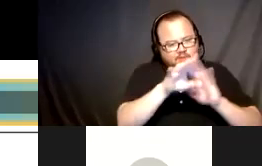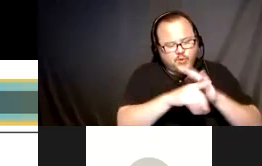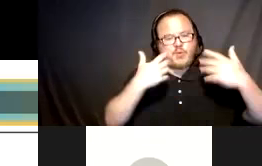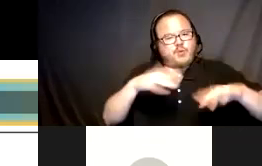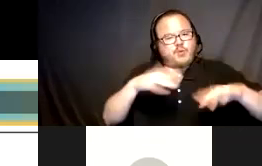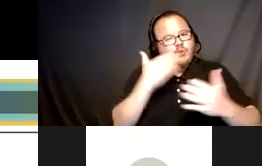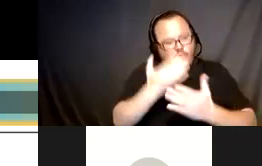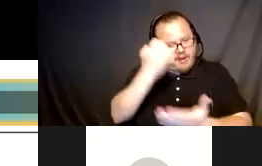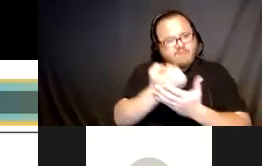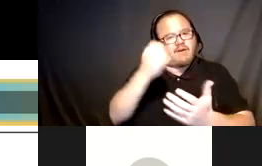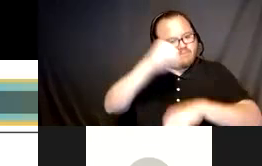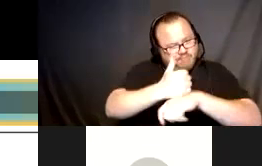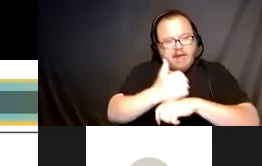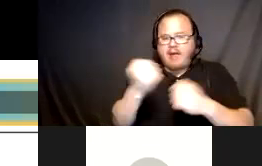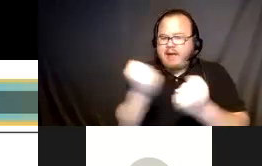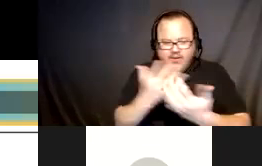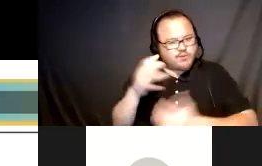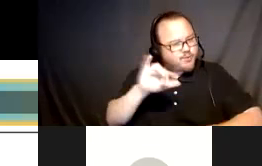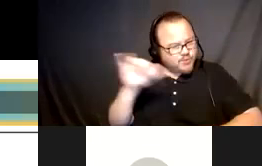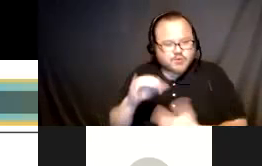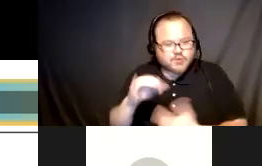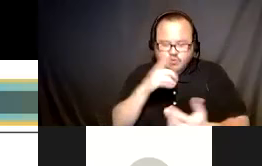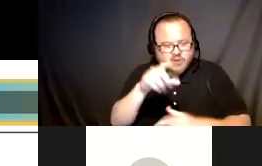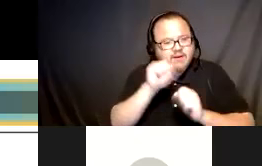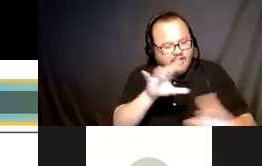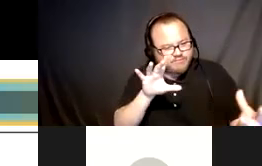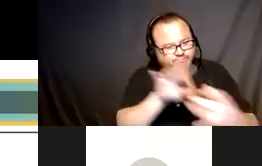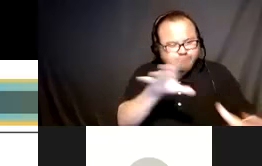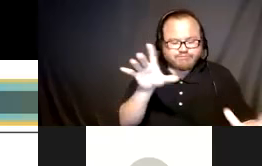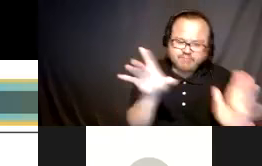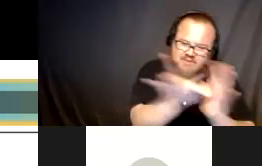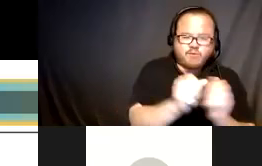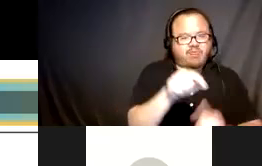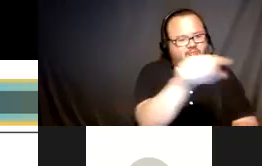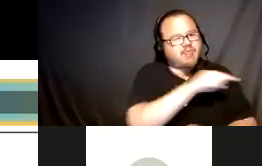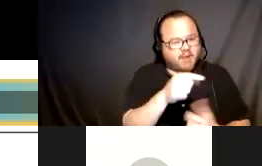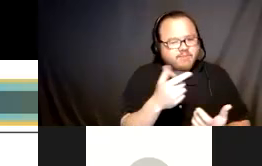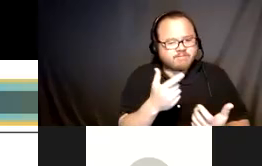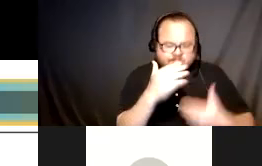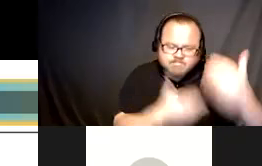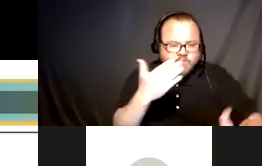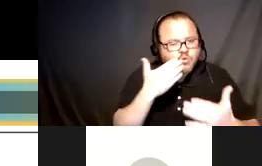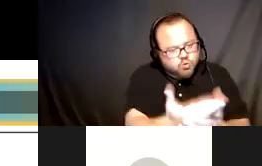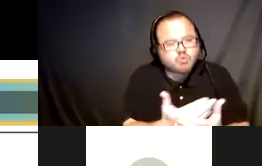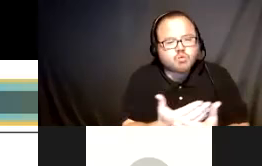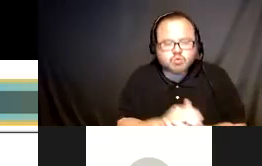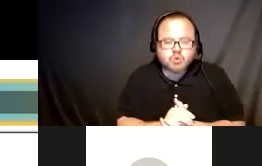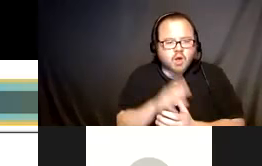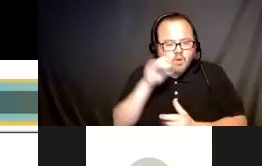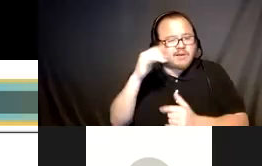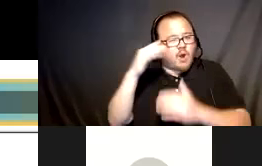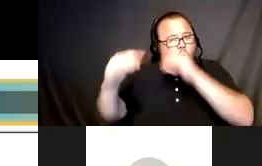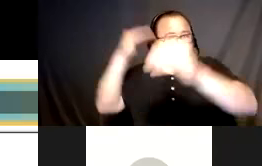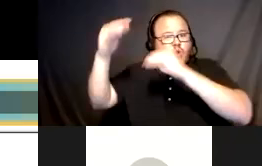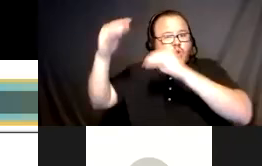that's evidence-based, to where that's going to be able to really be able to stick with the kids. Because there's, from adults, sometimes